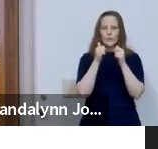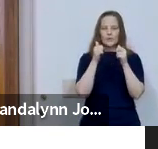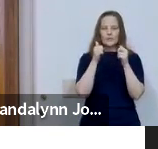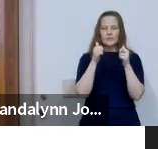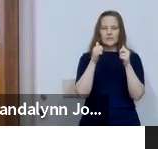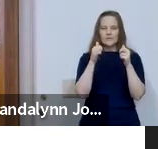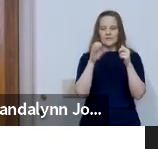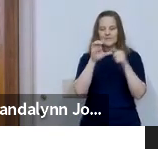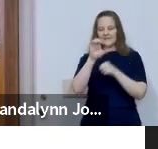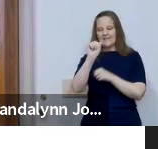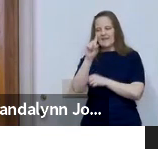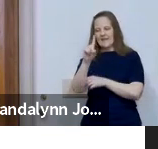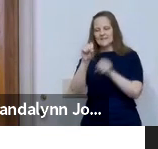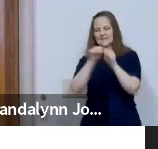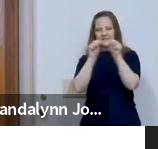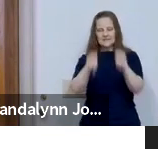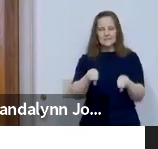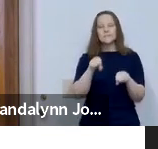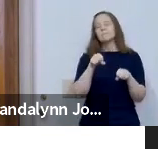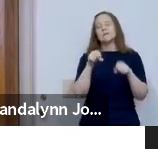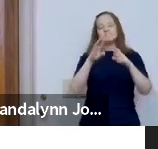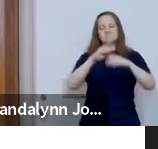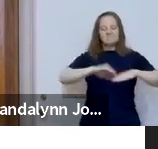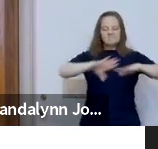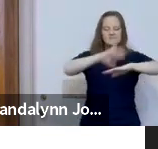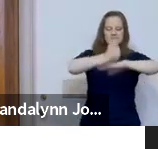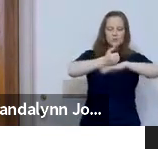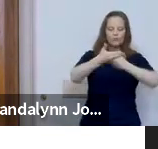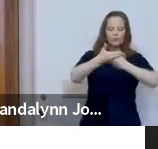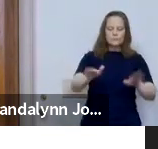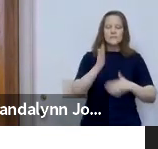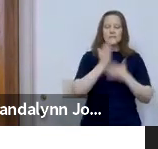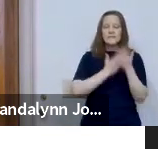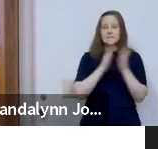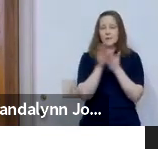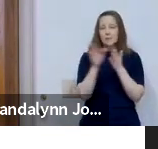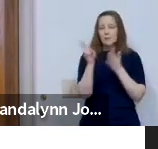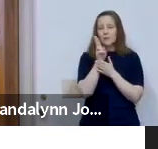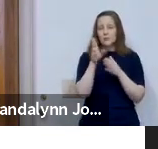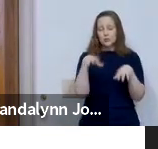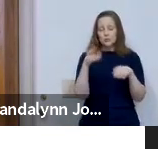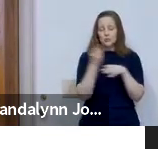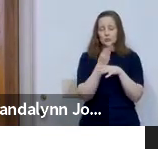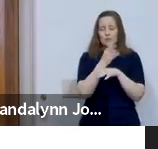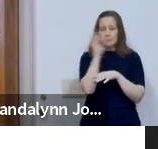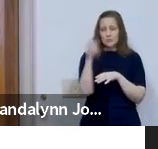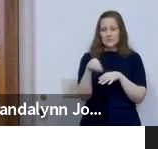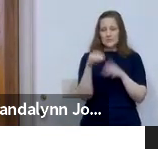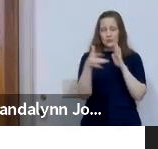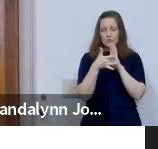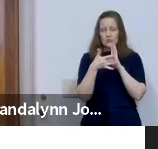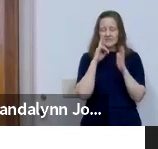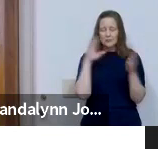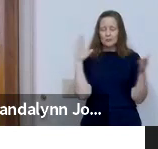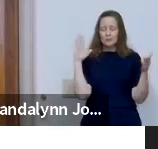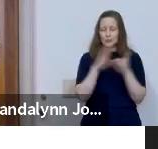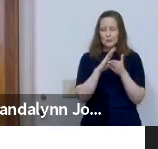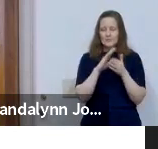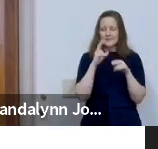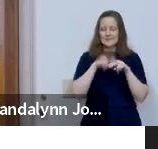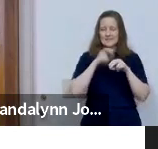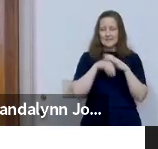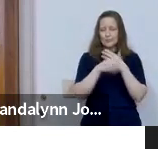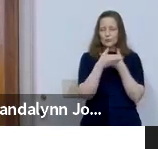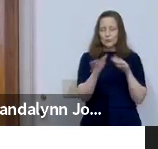systems and lay out the rooms. Some universities took a percentage strategy where they just said they'd reduce the seating in their rooms